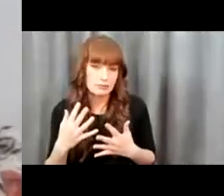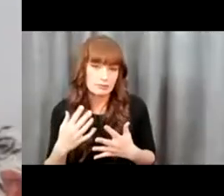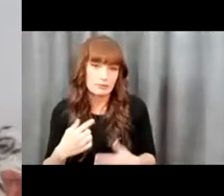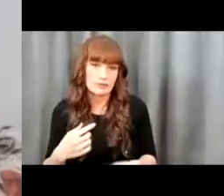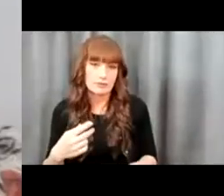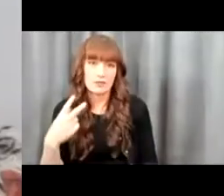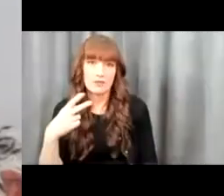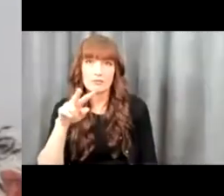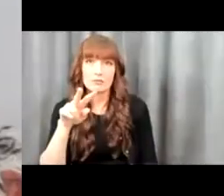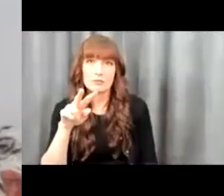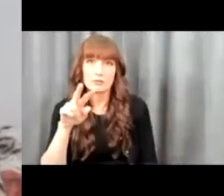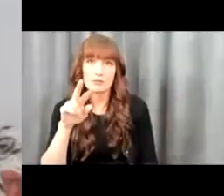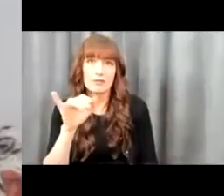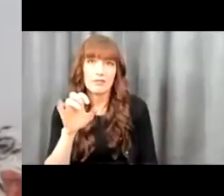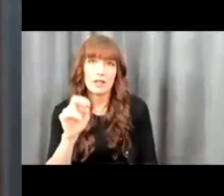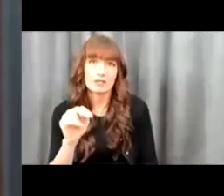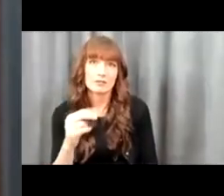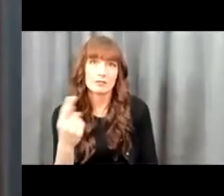her reflection is left.